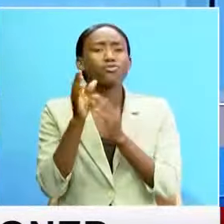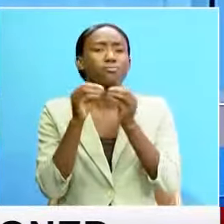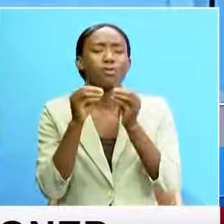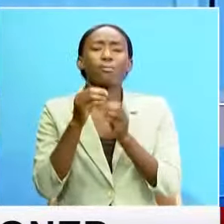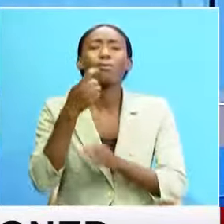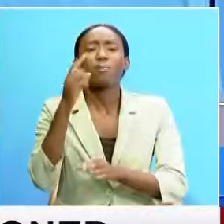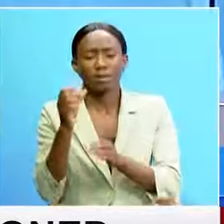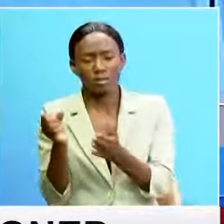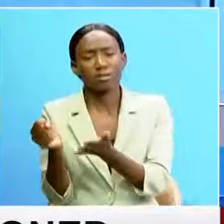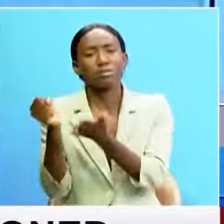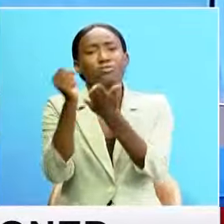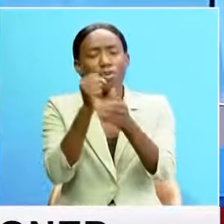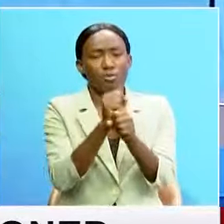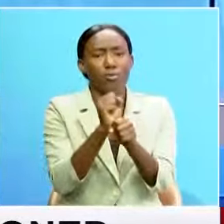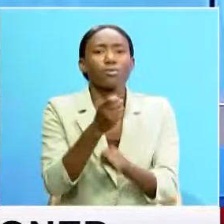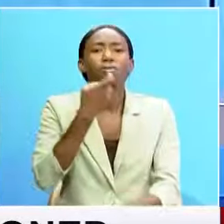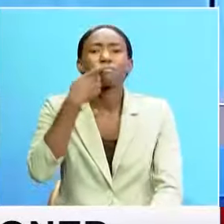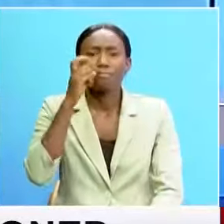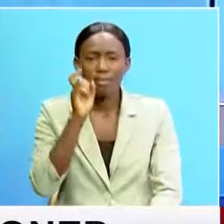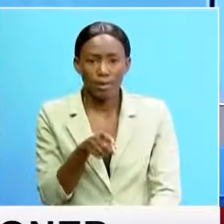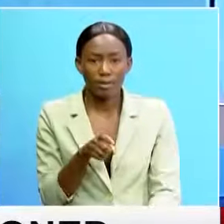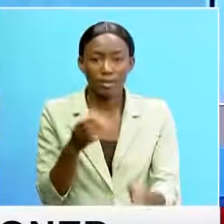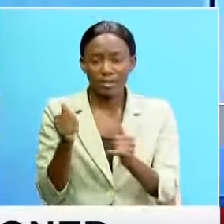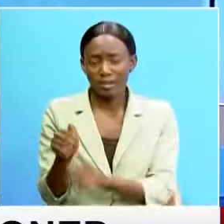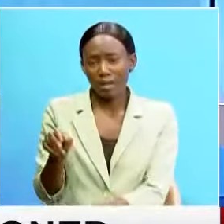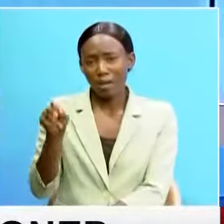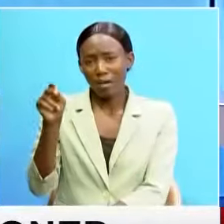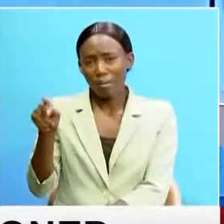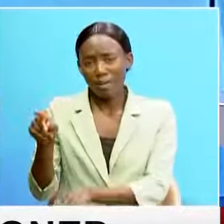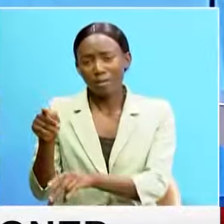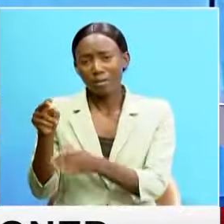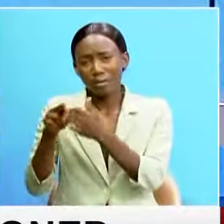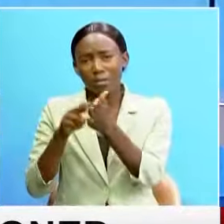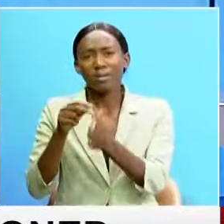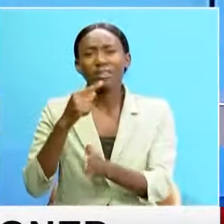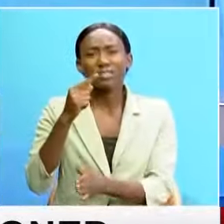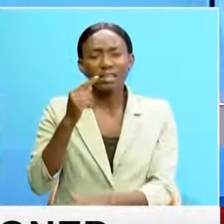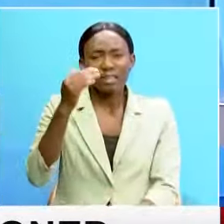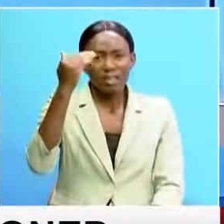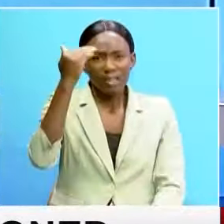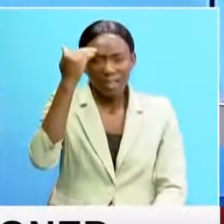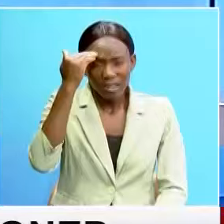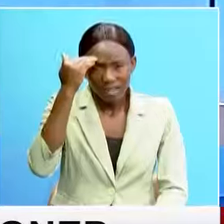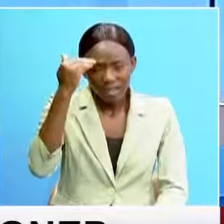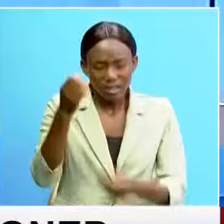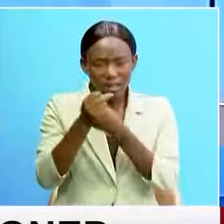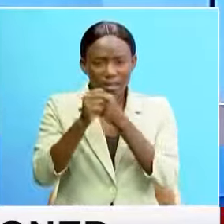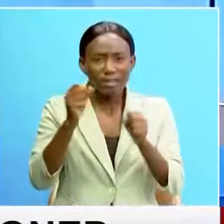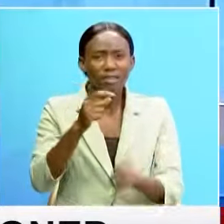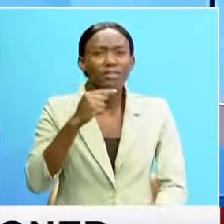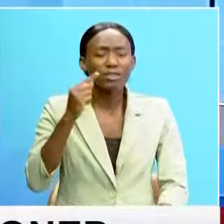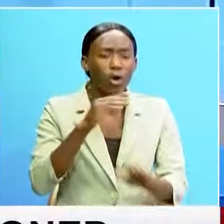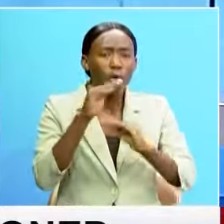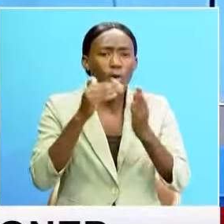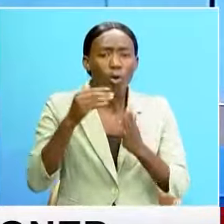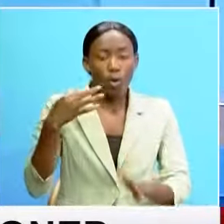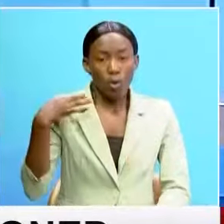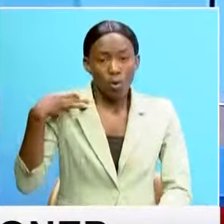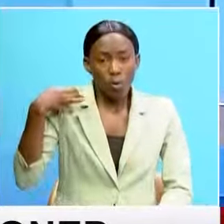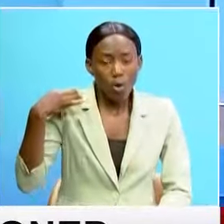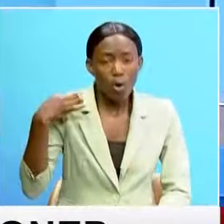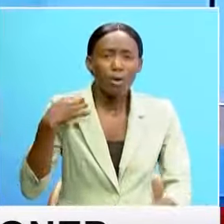be employed. Tovini Ngombe reports that the head of state has urged the volunteer health workers to remain calm as